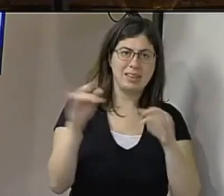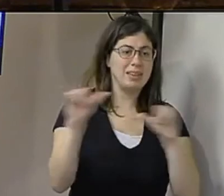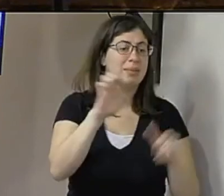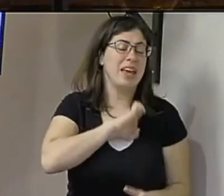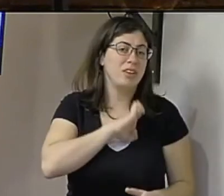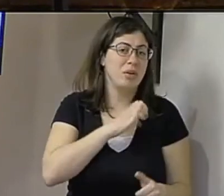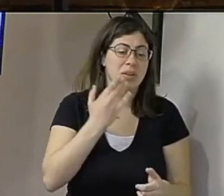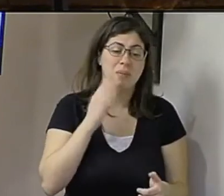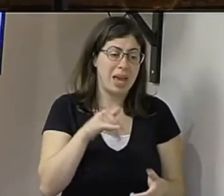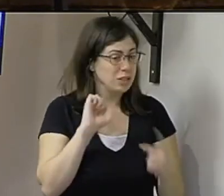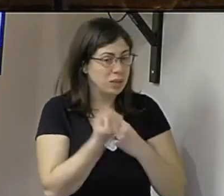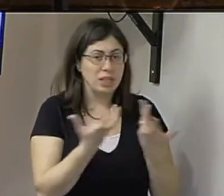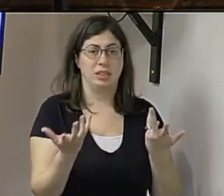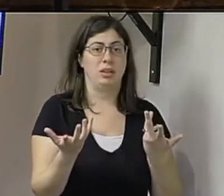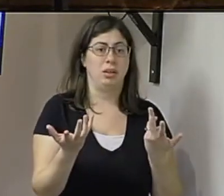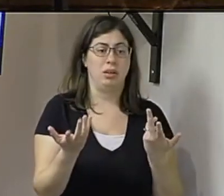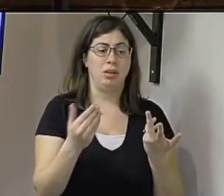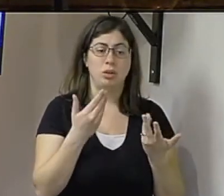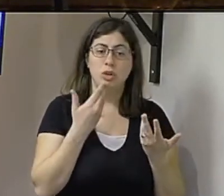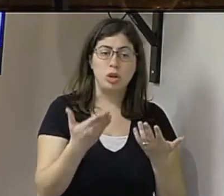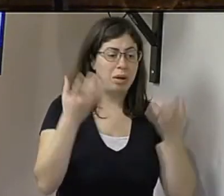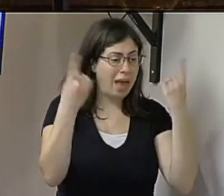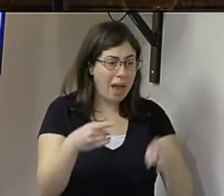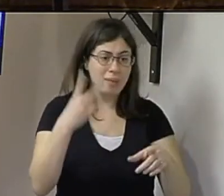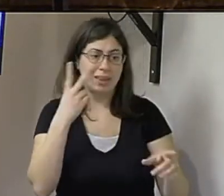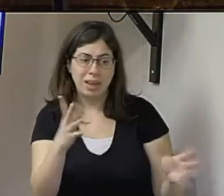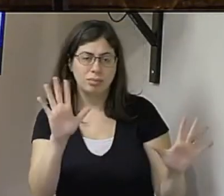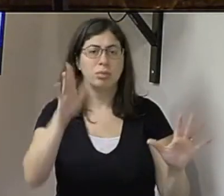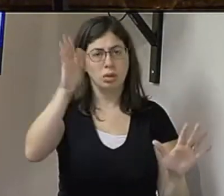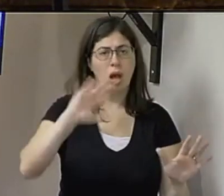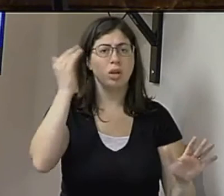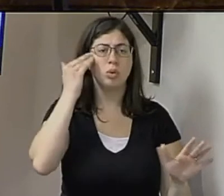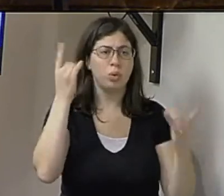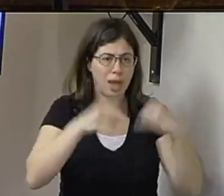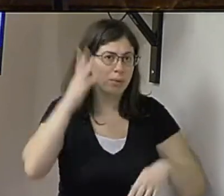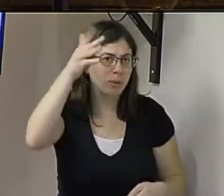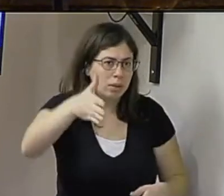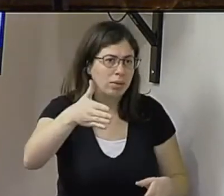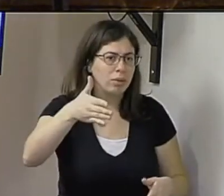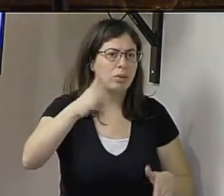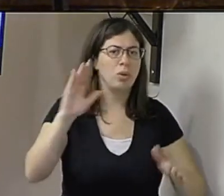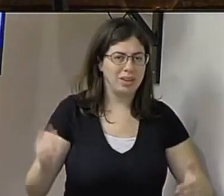even though it was a bad situation, even though there's not really a good outcome that we can see. Well, the Lord knew what the outcome was going to be. So let's be